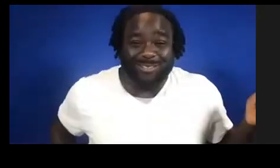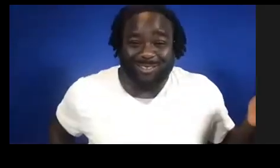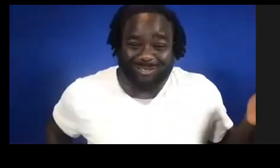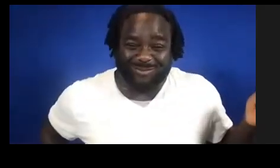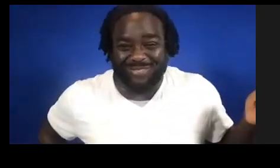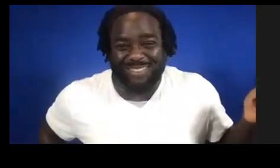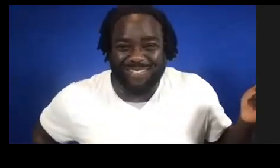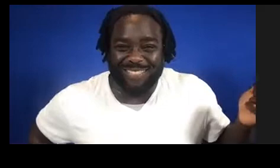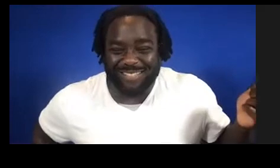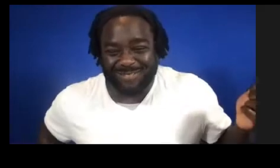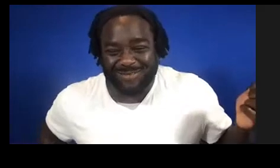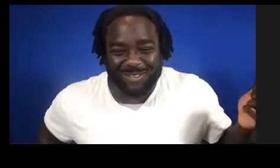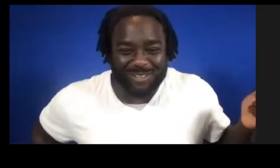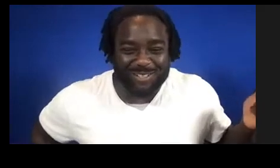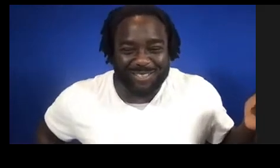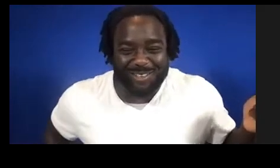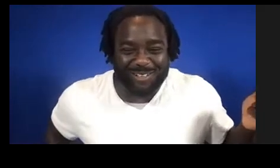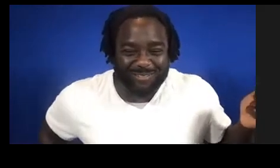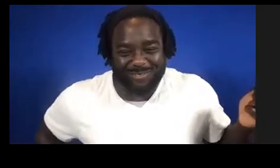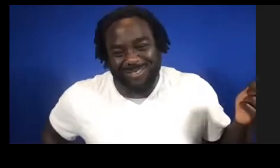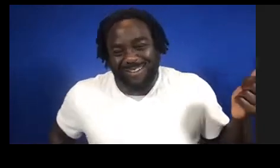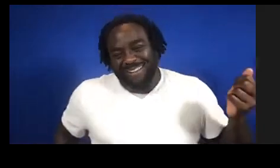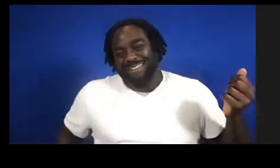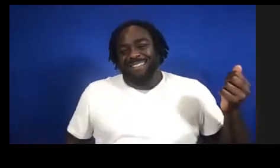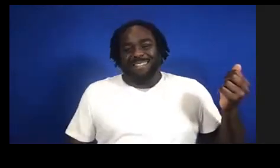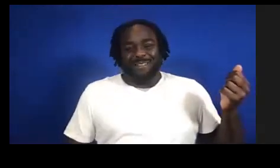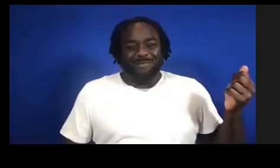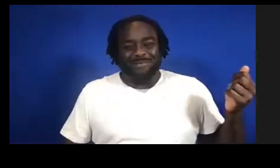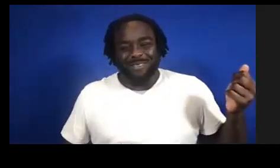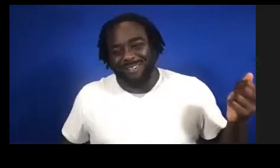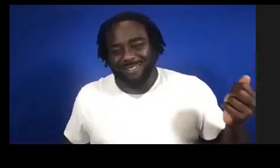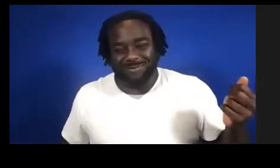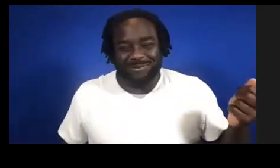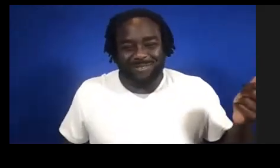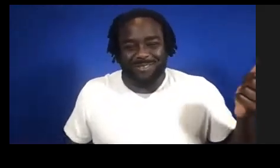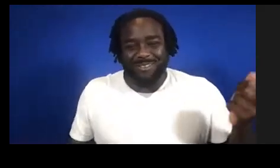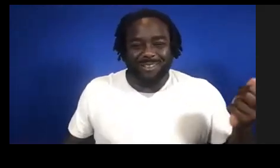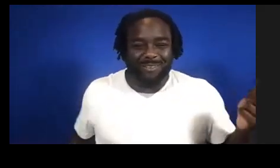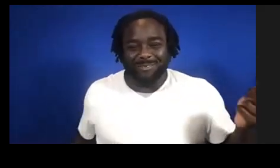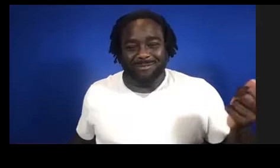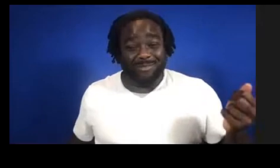I swear to y'all, my stimulus check got lost. I ain't got nothing.